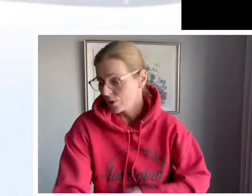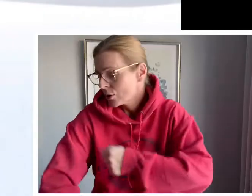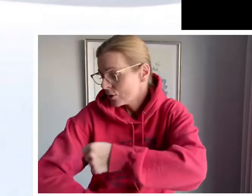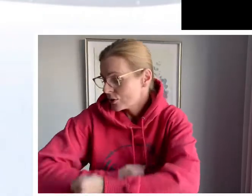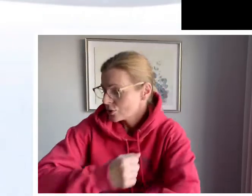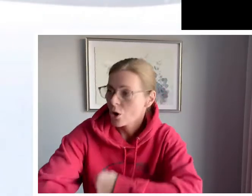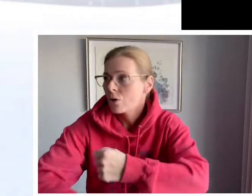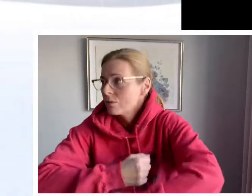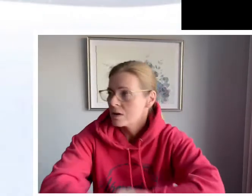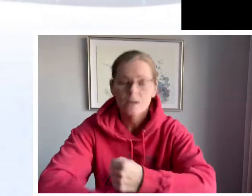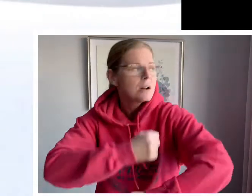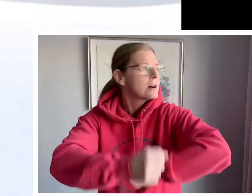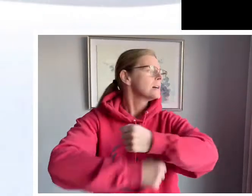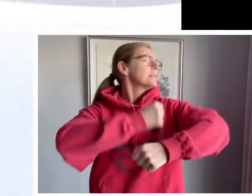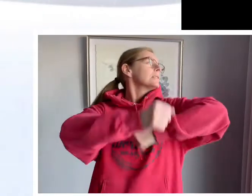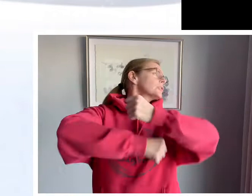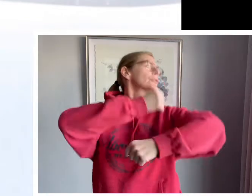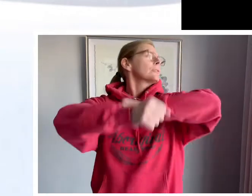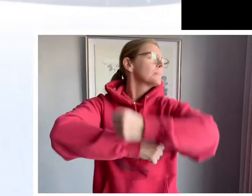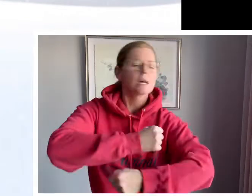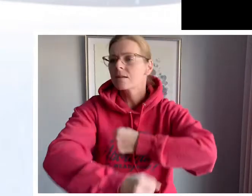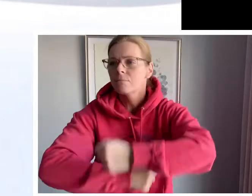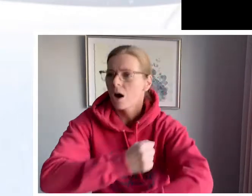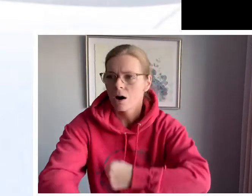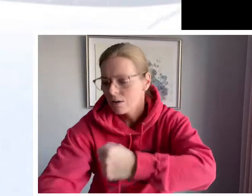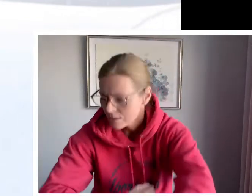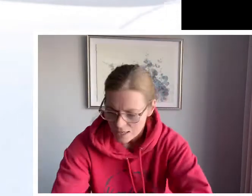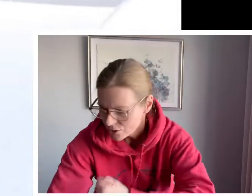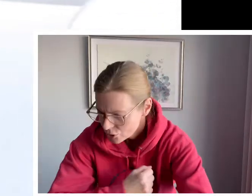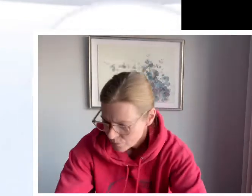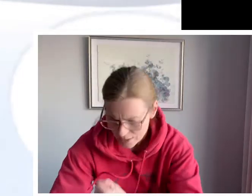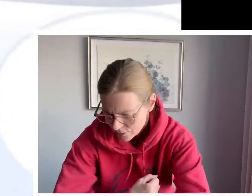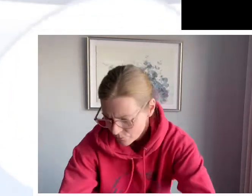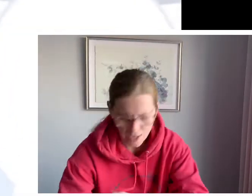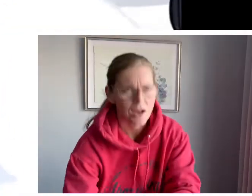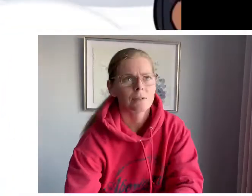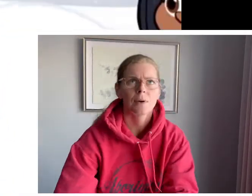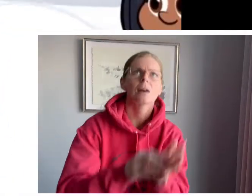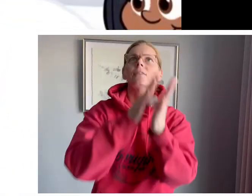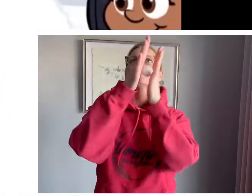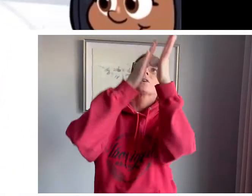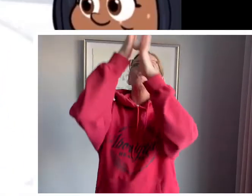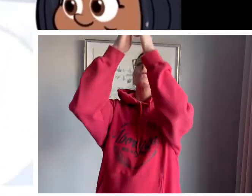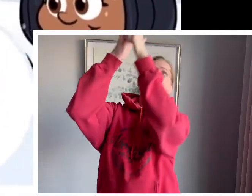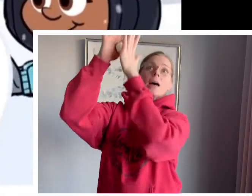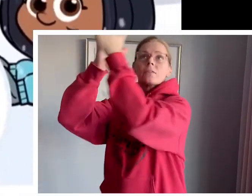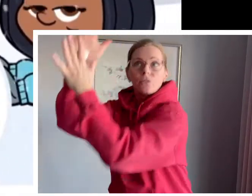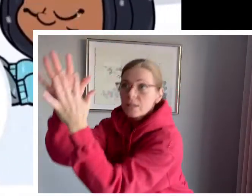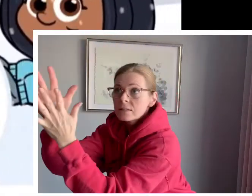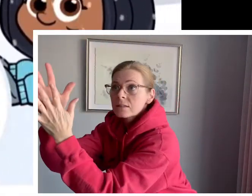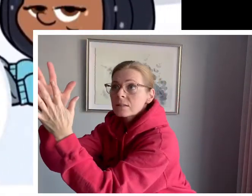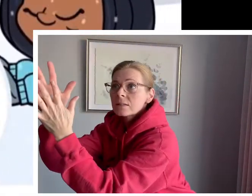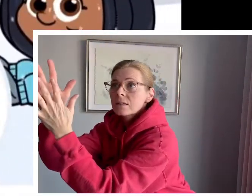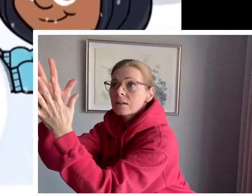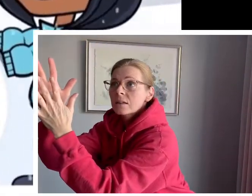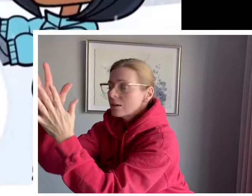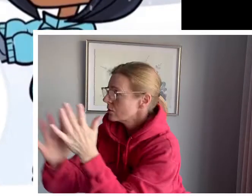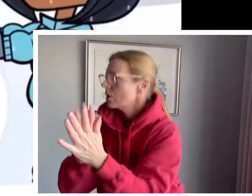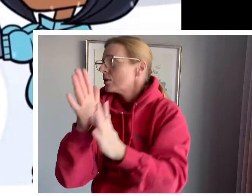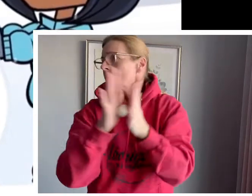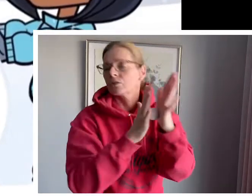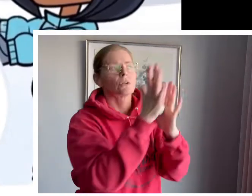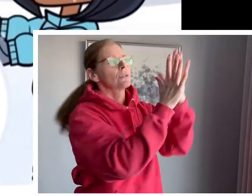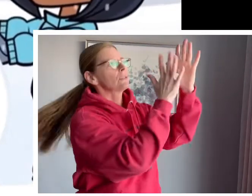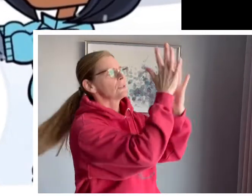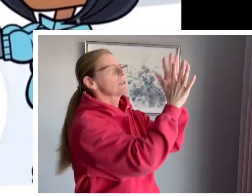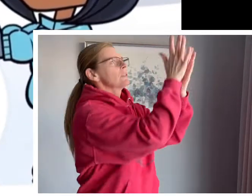We'll roll the snow, we'll roll the snow into a big ball to make the bottom of a snowman freeze. We'll pat